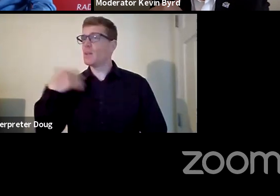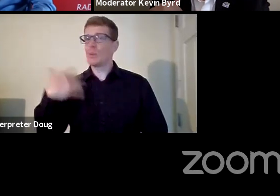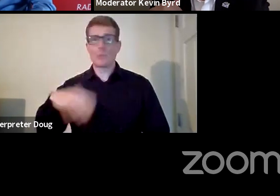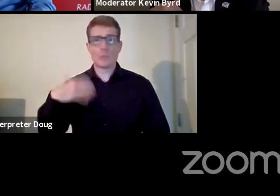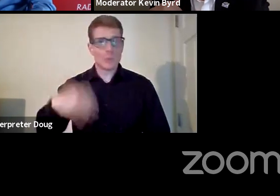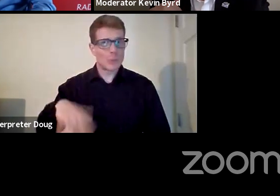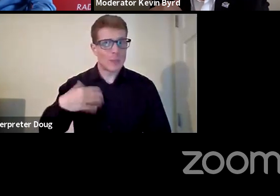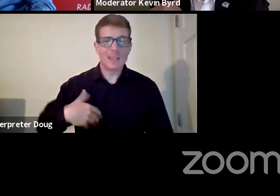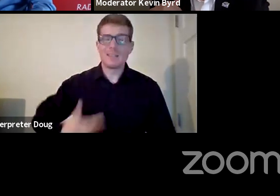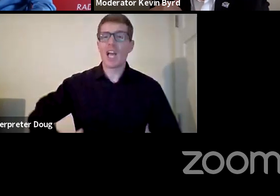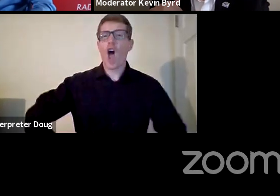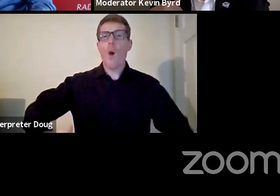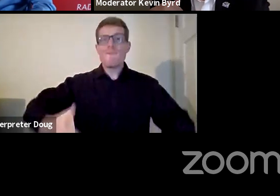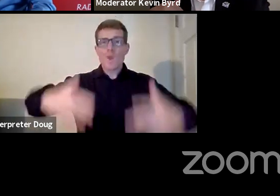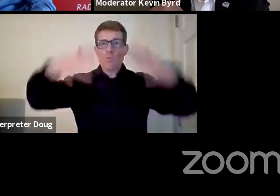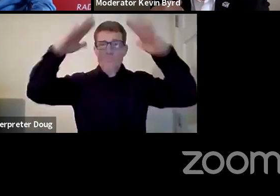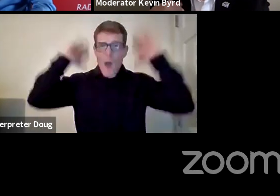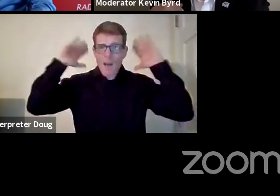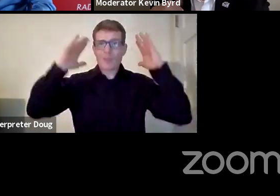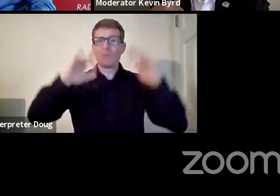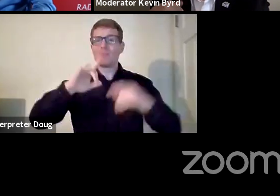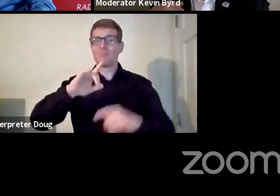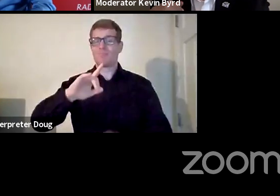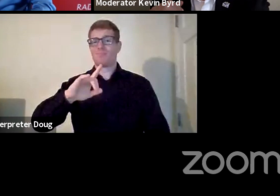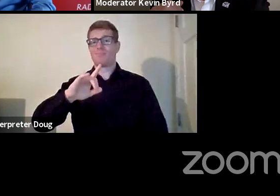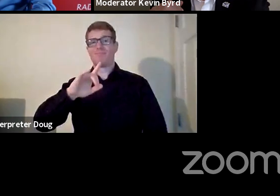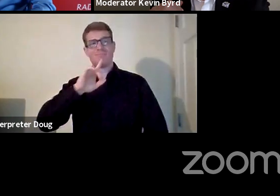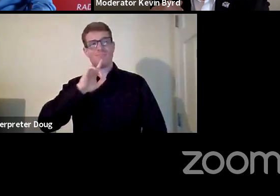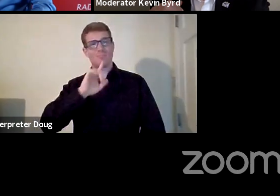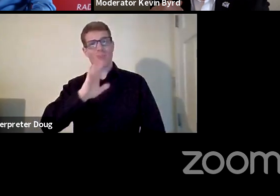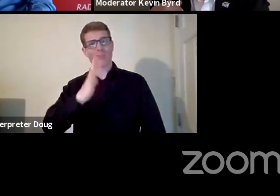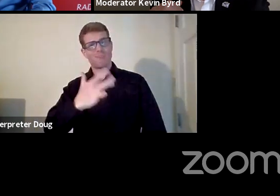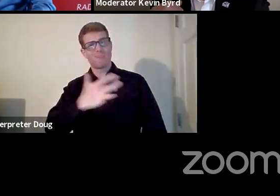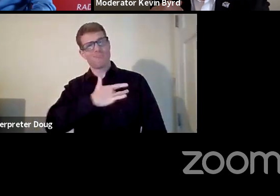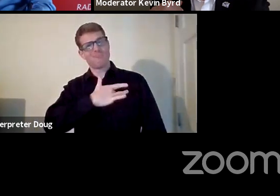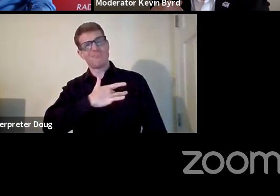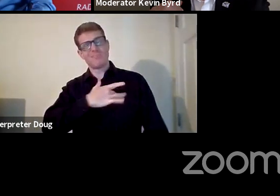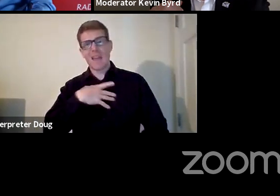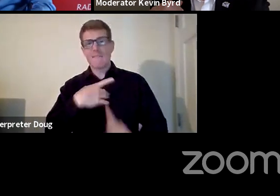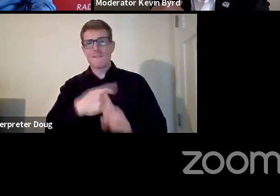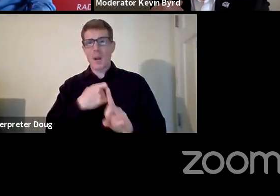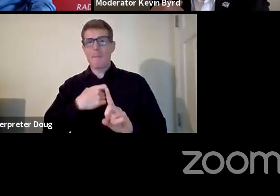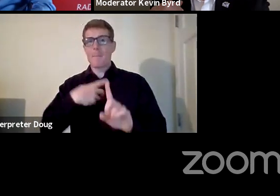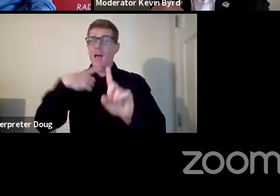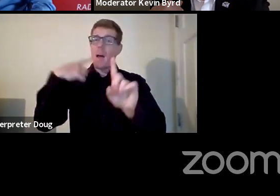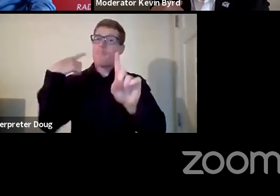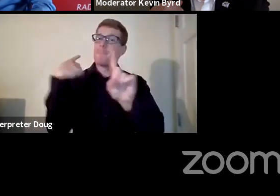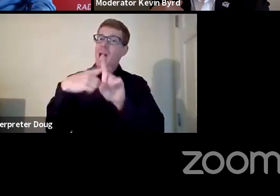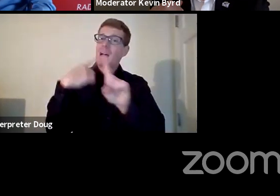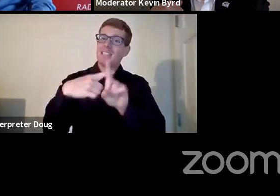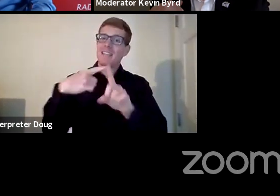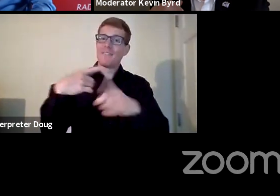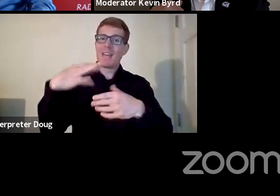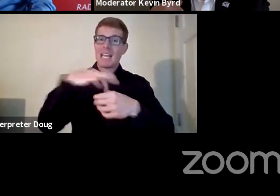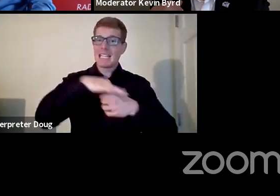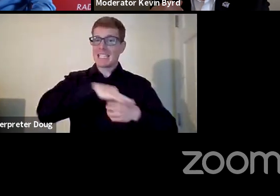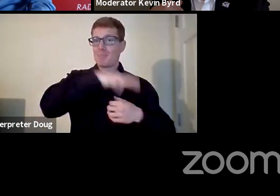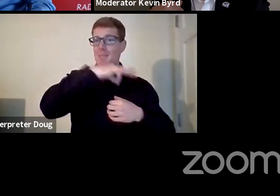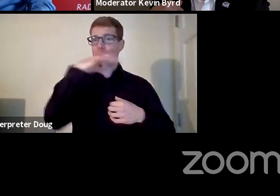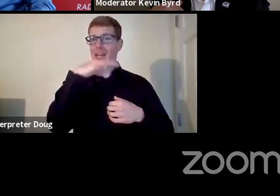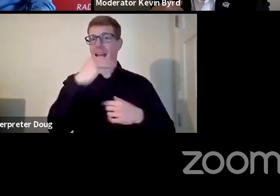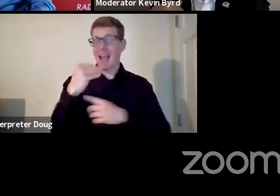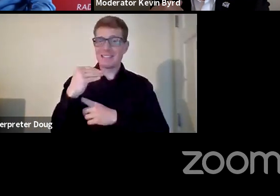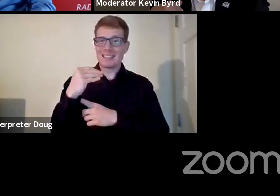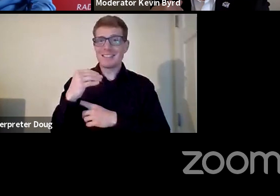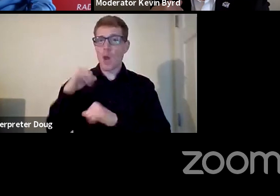overwhelmed, very humbled by the very positive spirit and the work ethic of the people here at